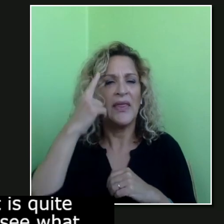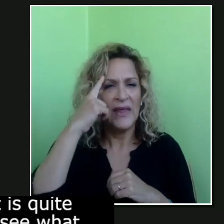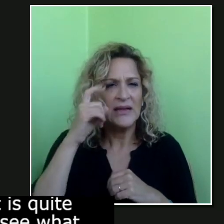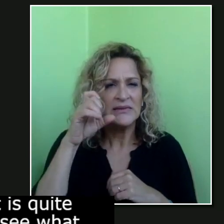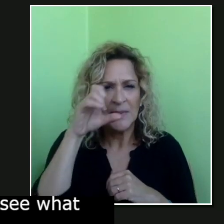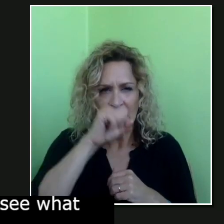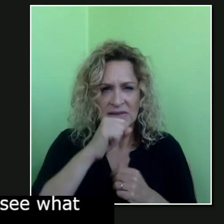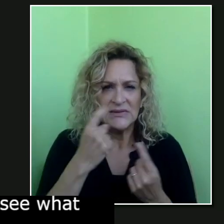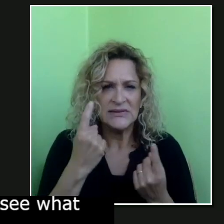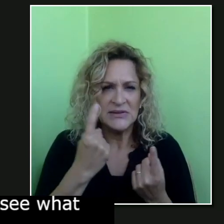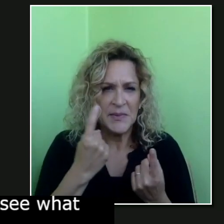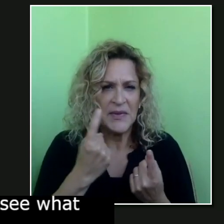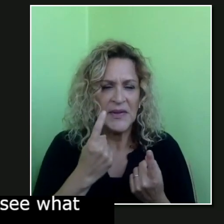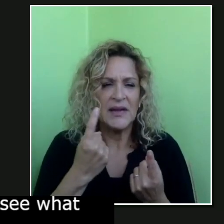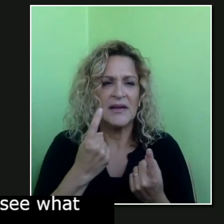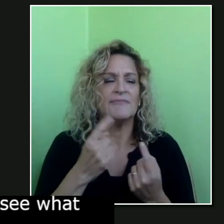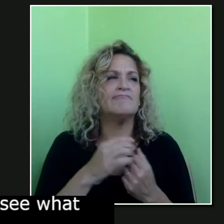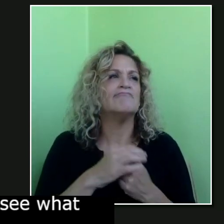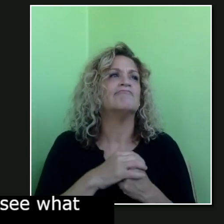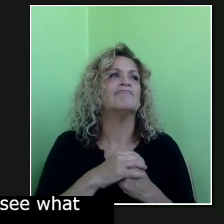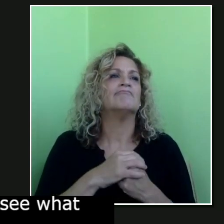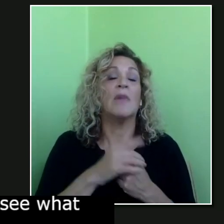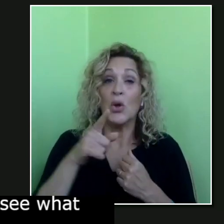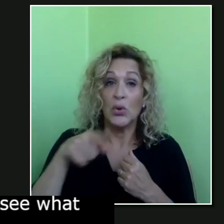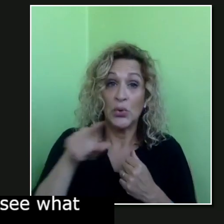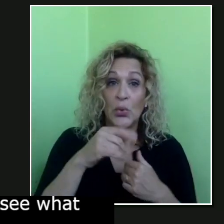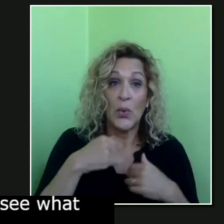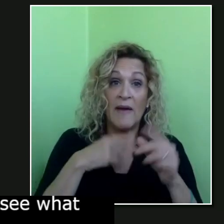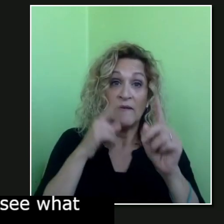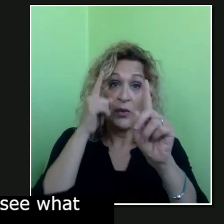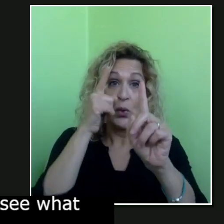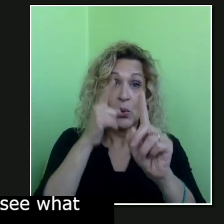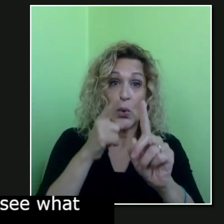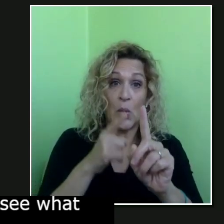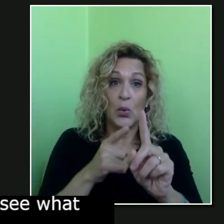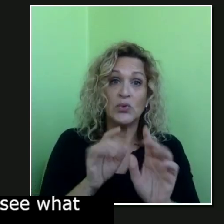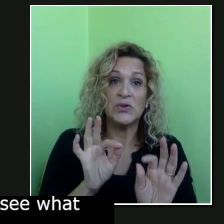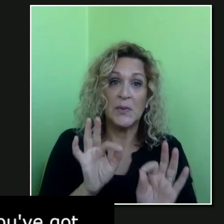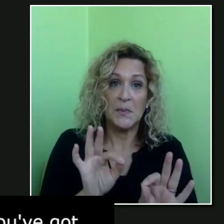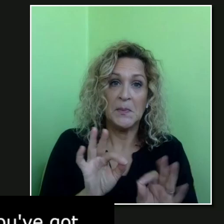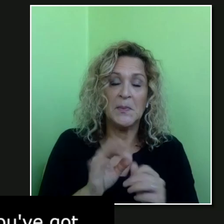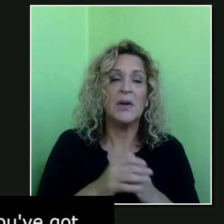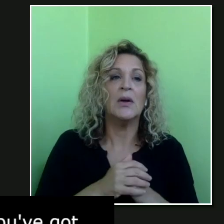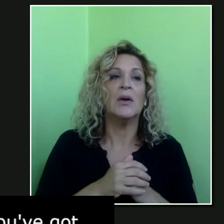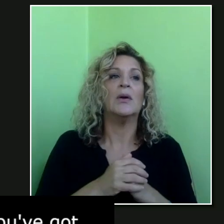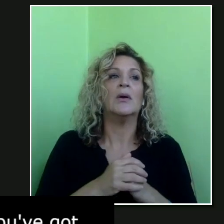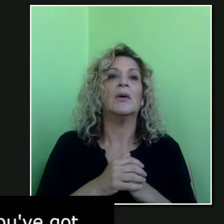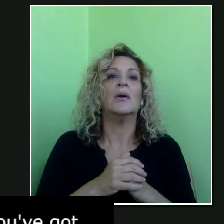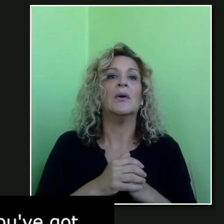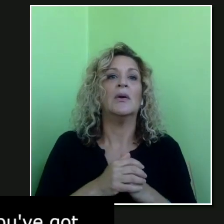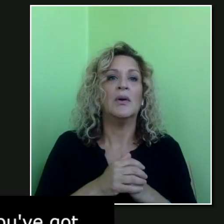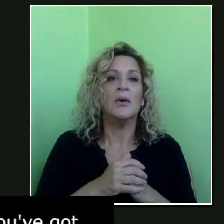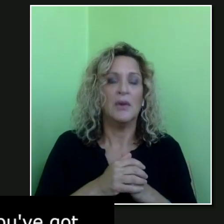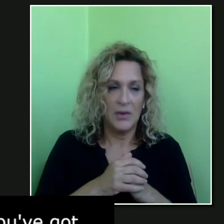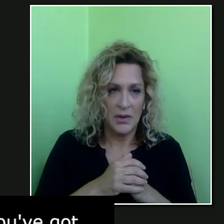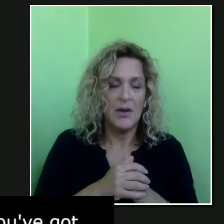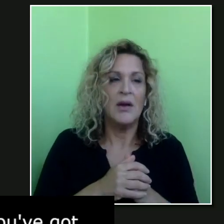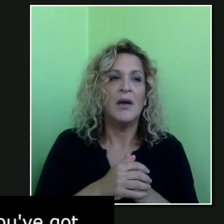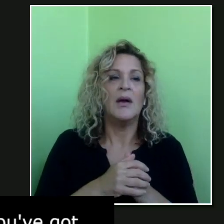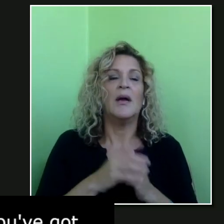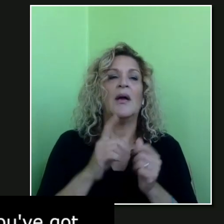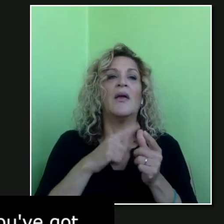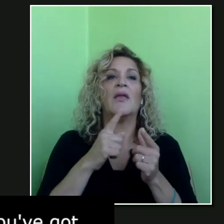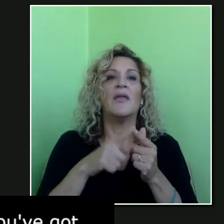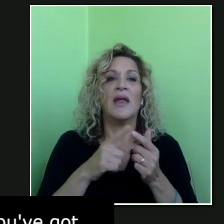in all this stuff. You've got the goals at the top. You've got stuff at the bottom, which